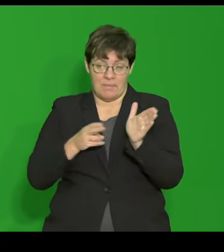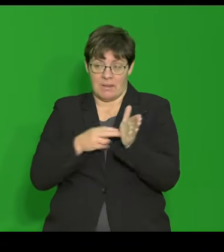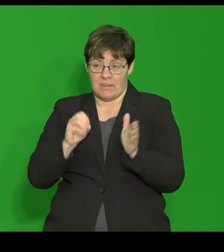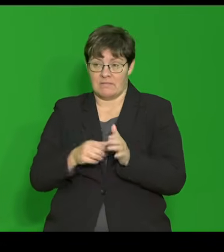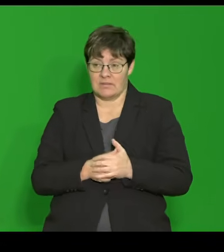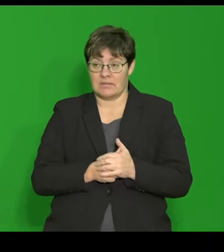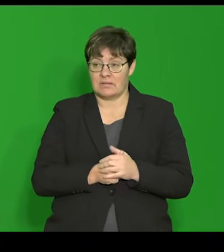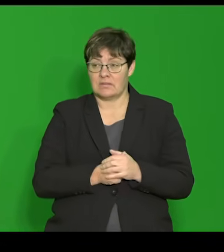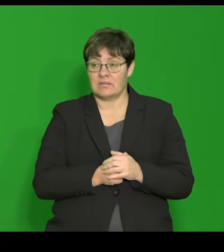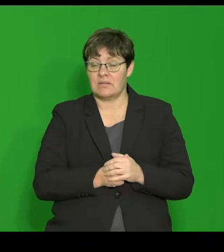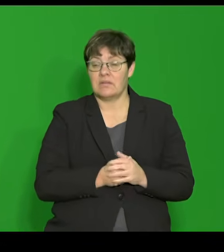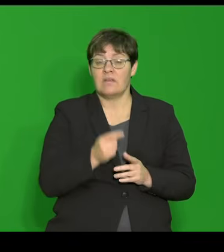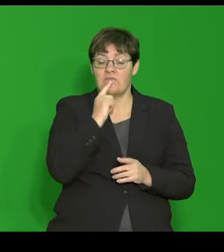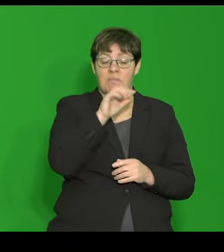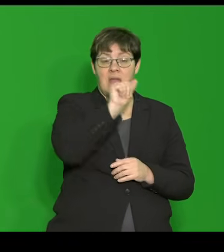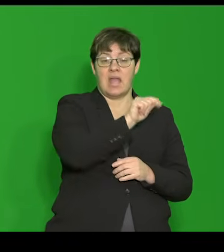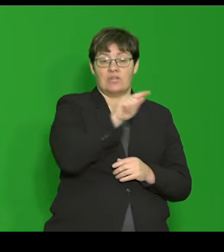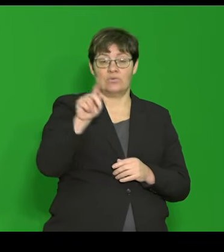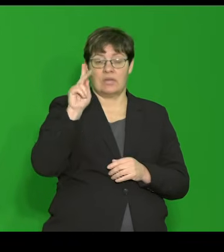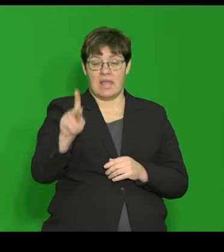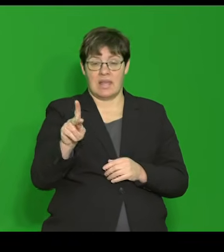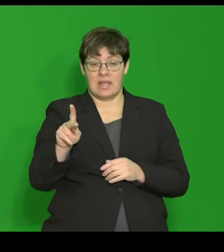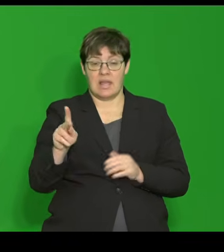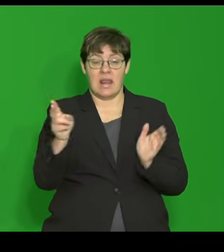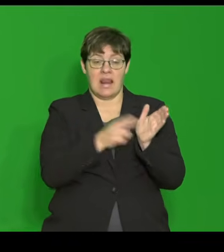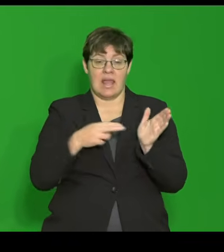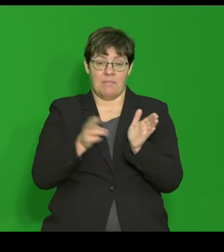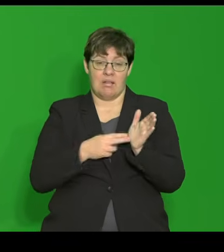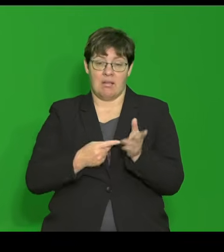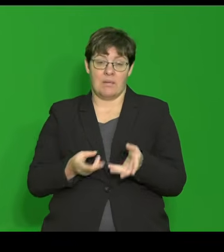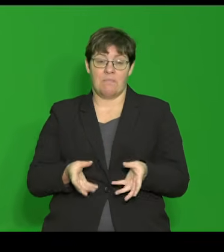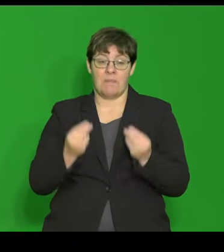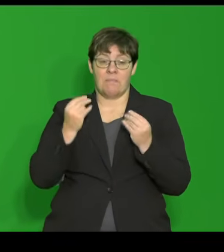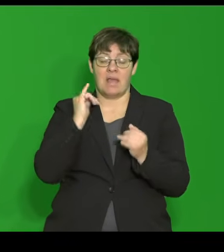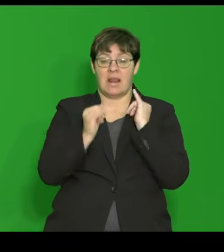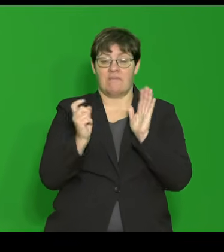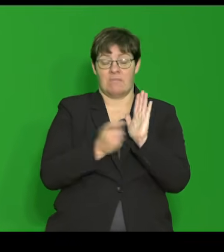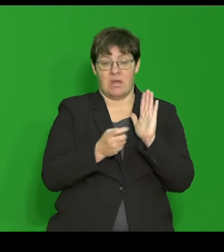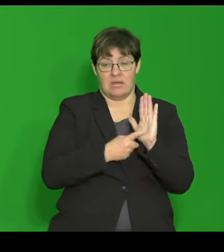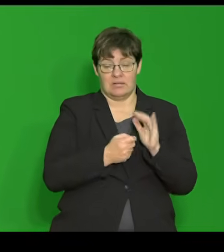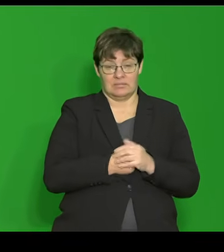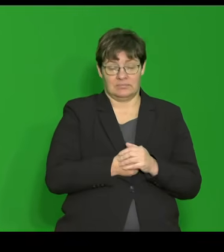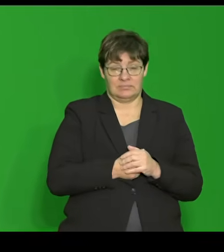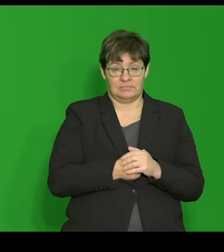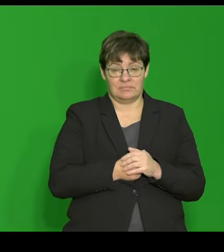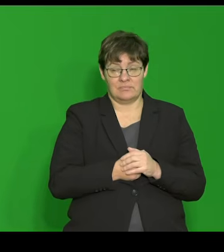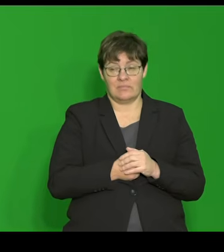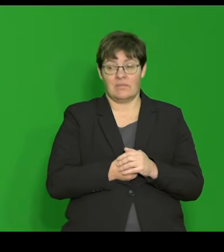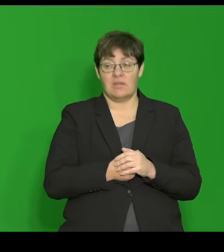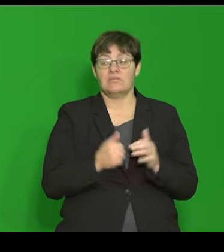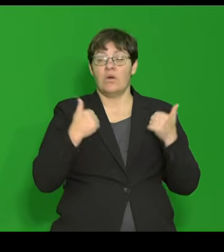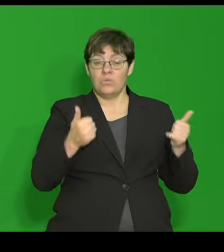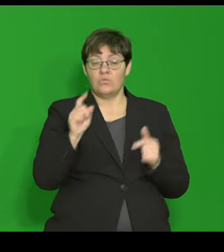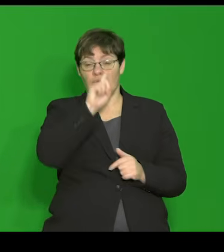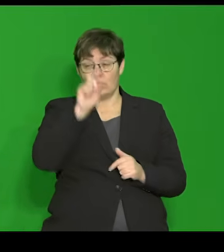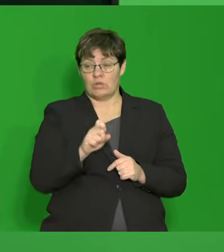parts labeled on it. Provide labels for parts A to K and 11 marks. Guys, this sort of question